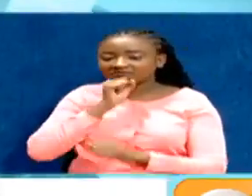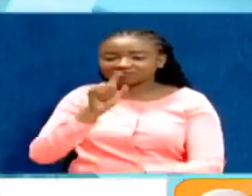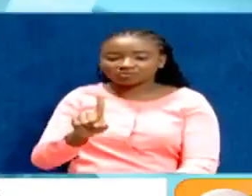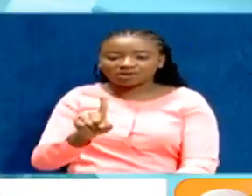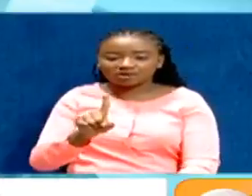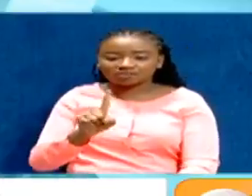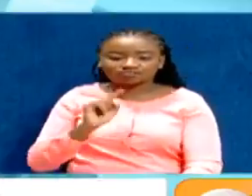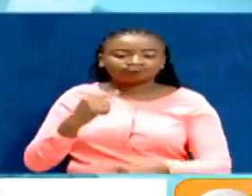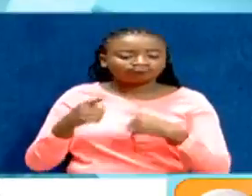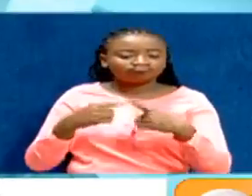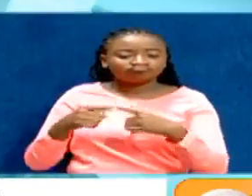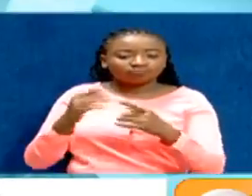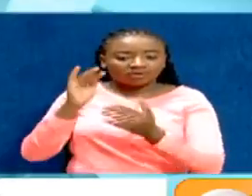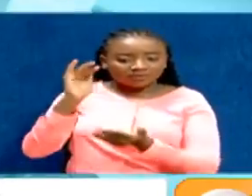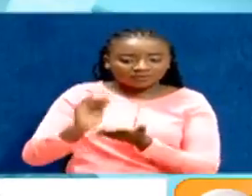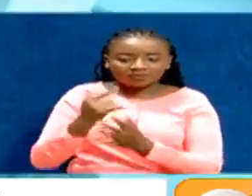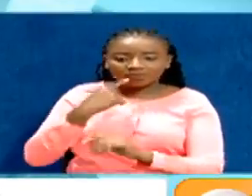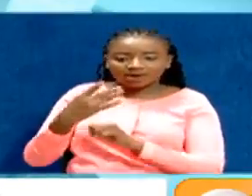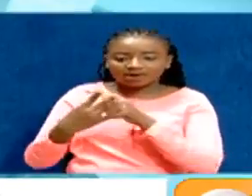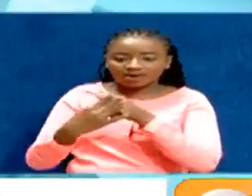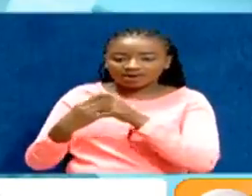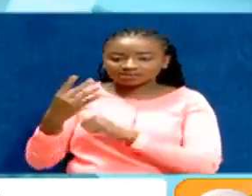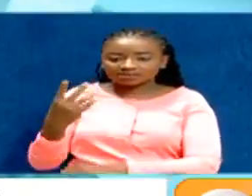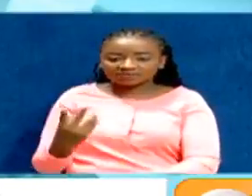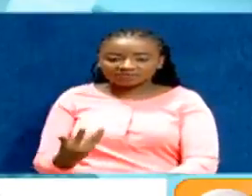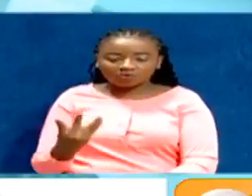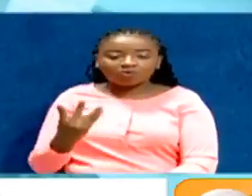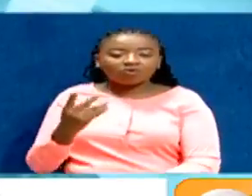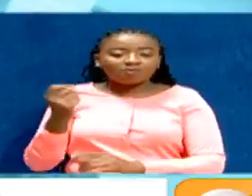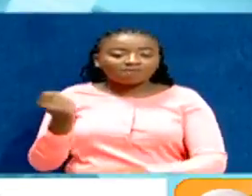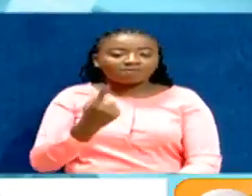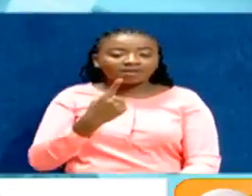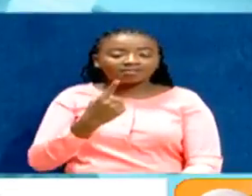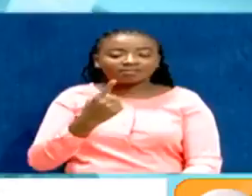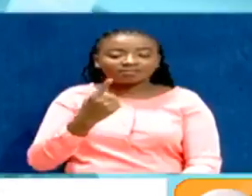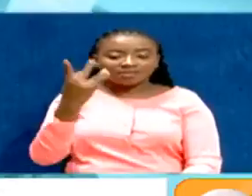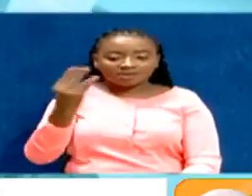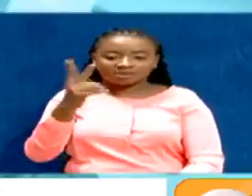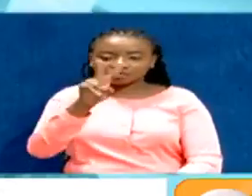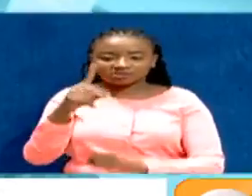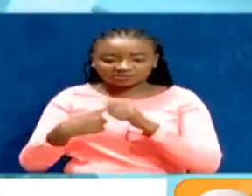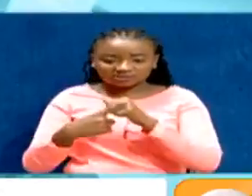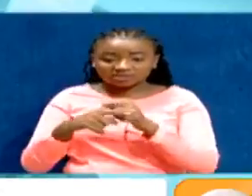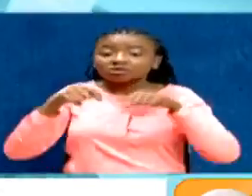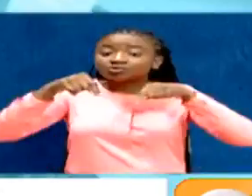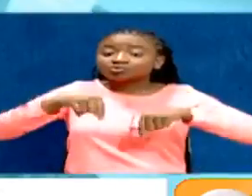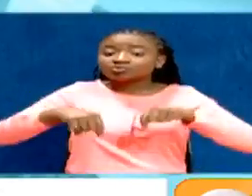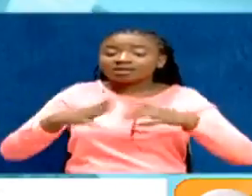of April, and the least recorded being 194 on the 26th of April. In the last 24